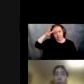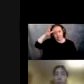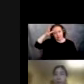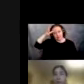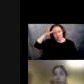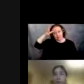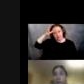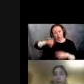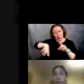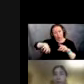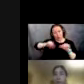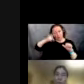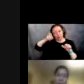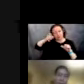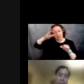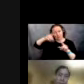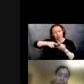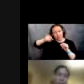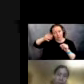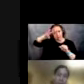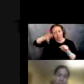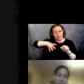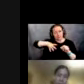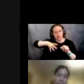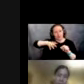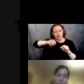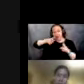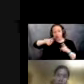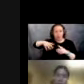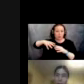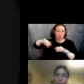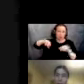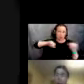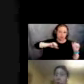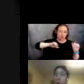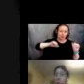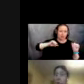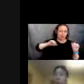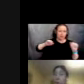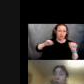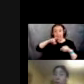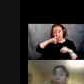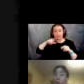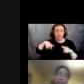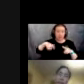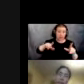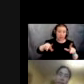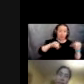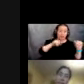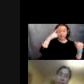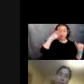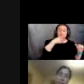Japanese male, and he, you know, wasn't allowed to leave, but the kids were, because they were more Americanized and had been living on